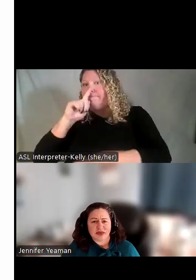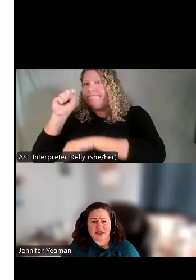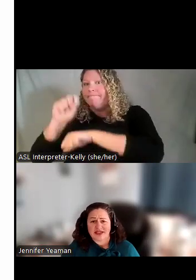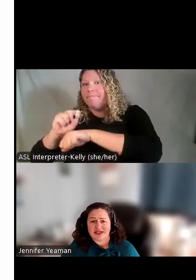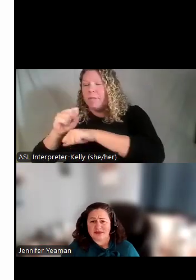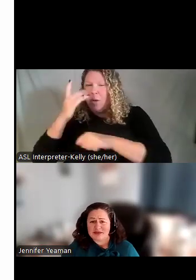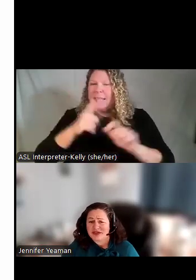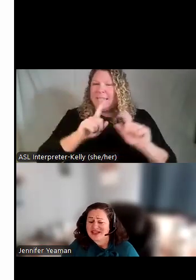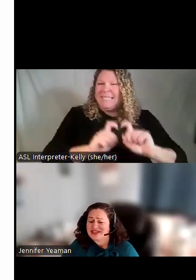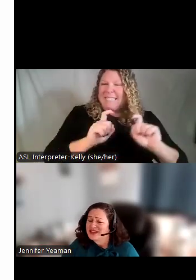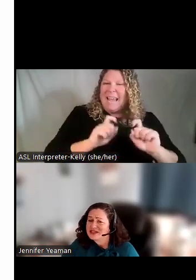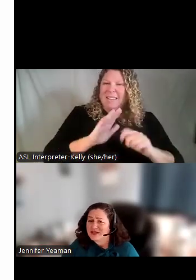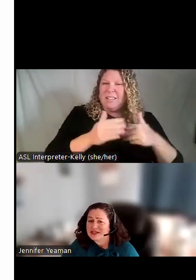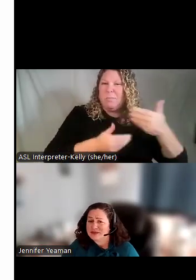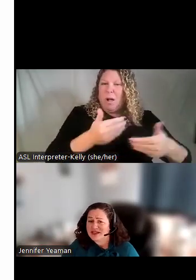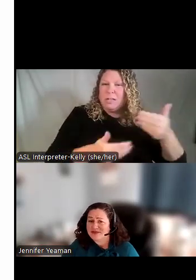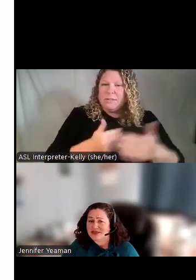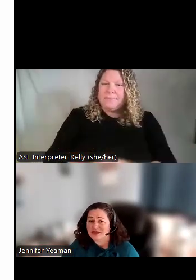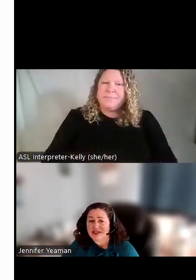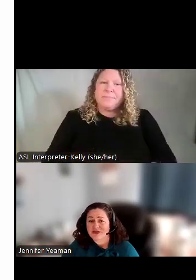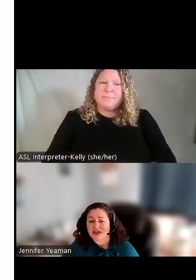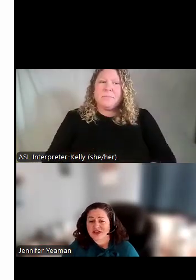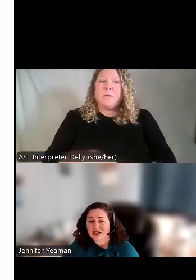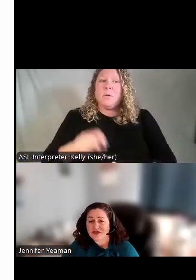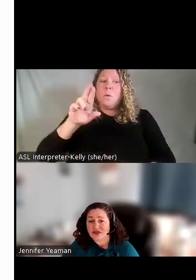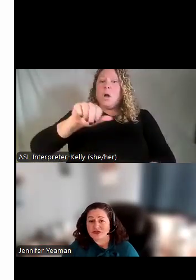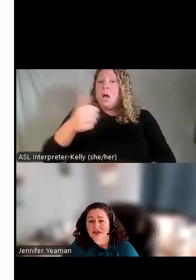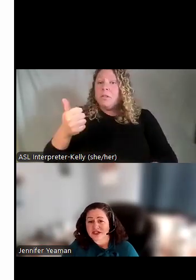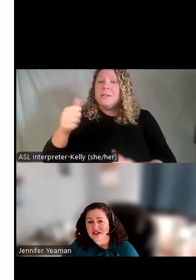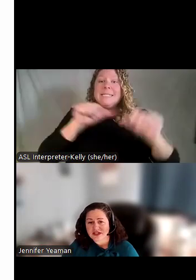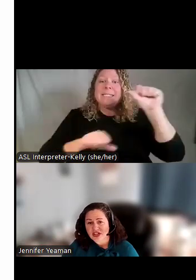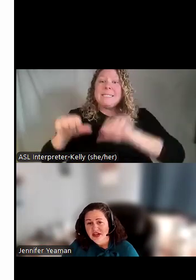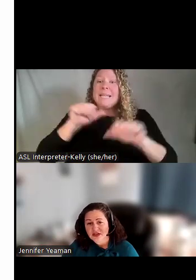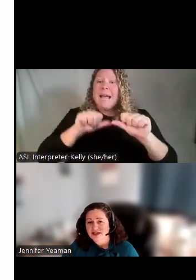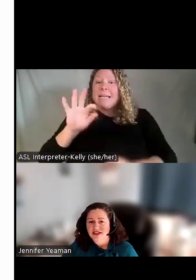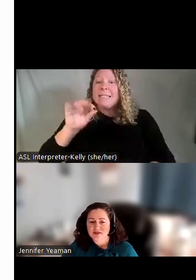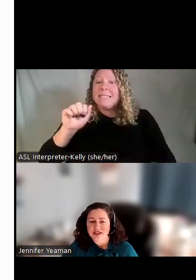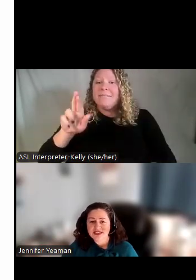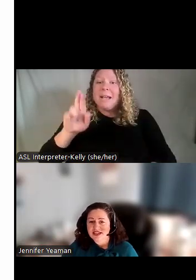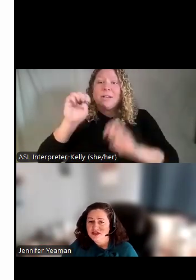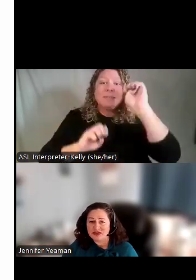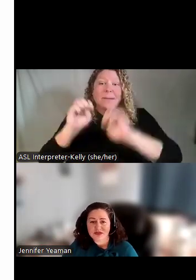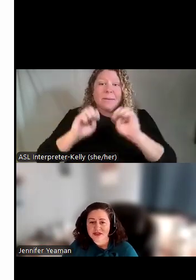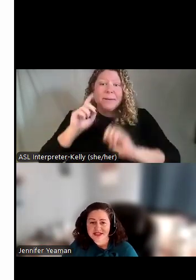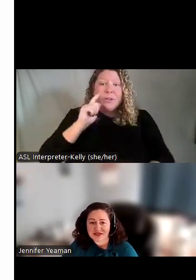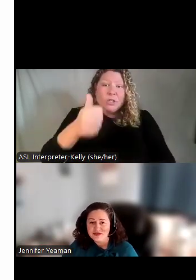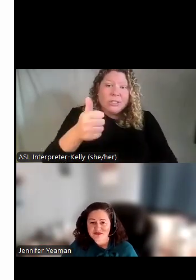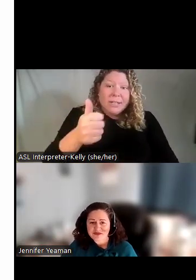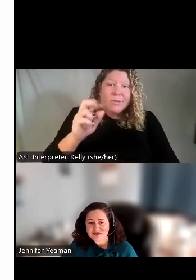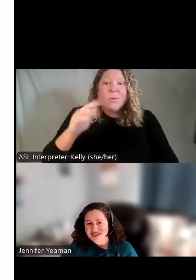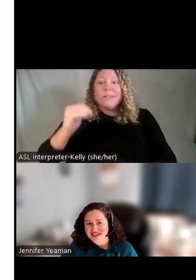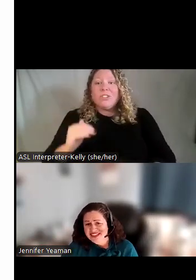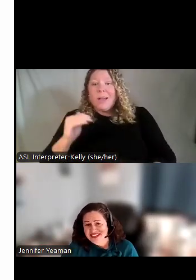everyday example is maybe running a science fair experiment, maybe either for yourself or for a child, niece, nephew,